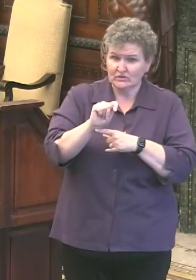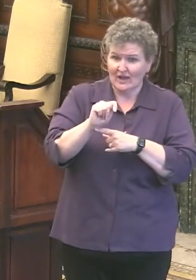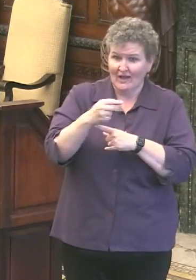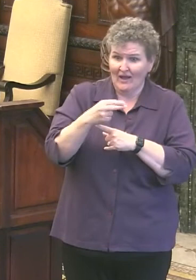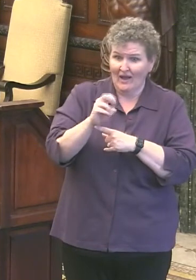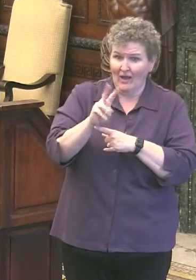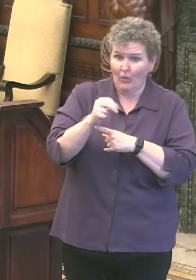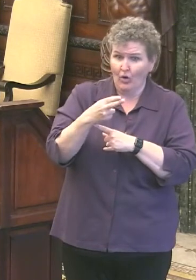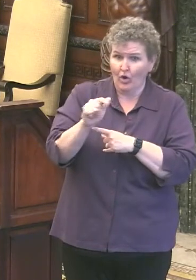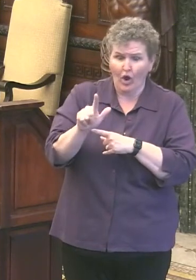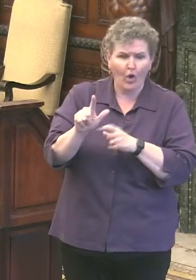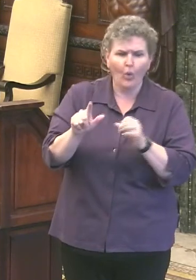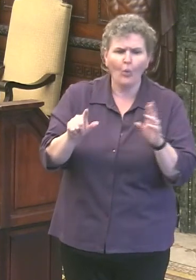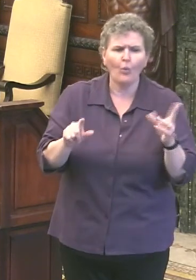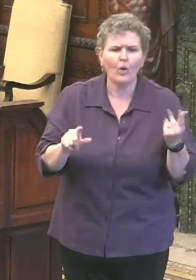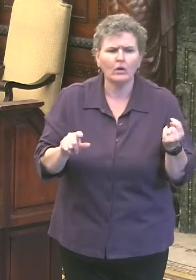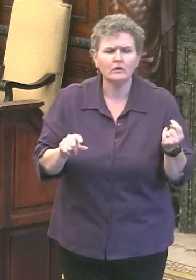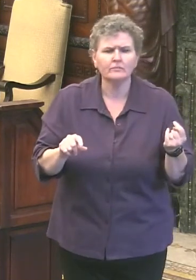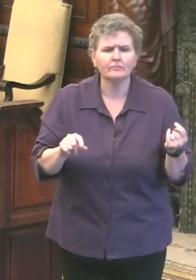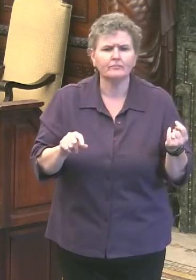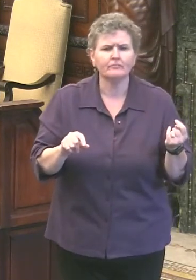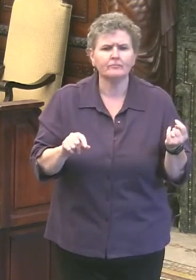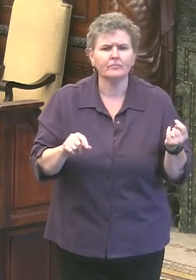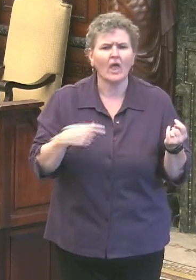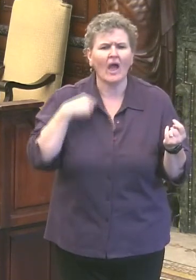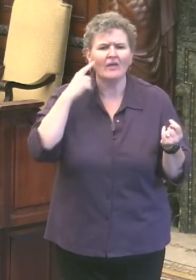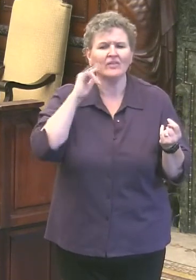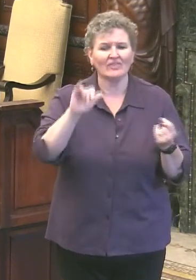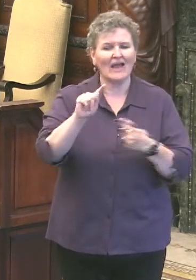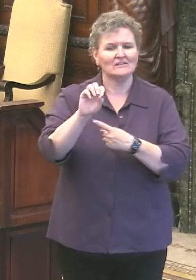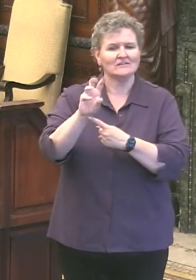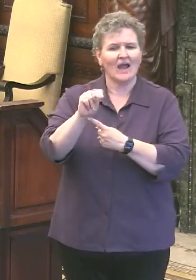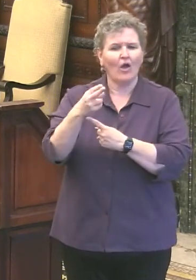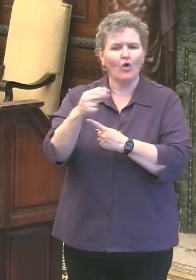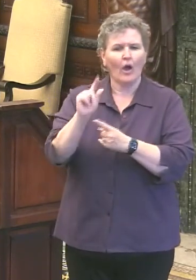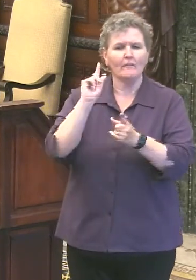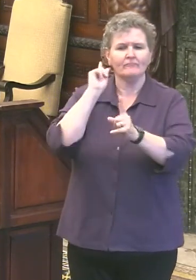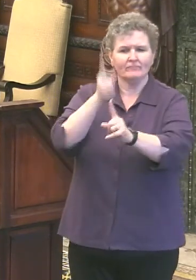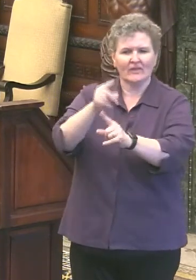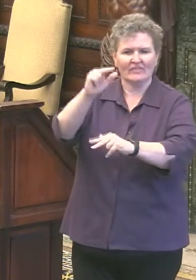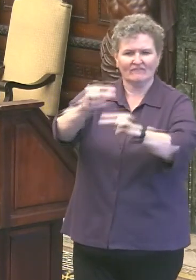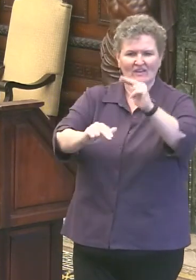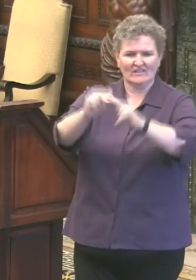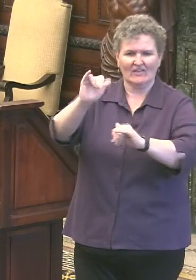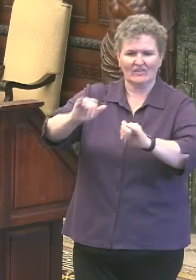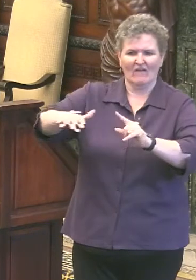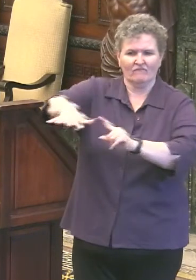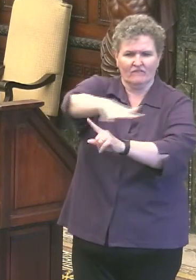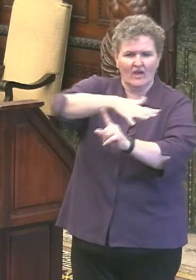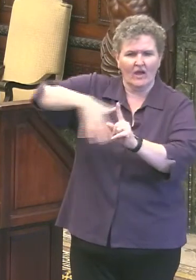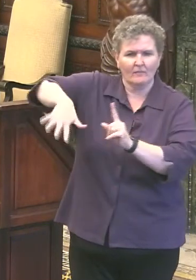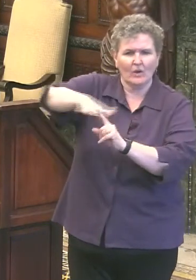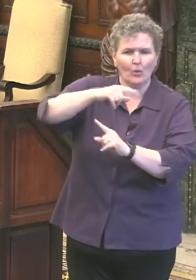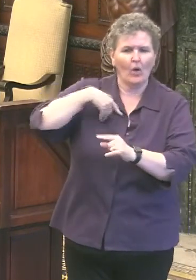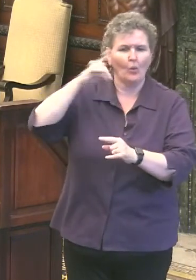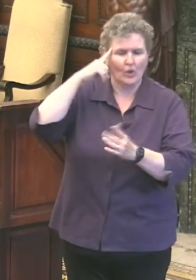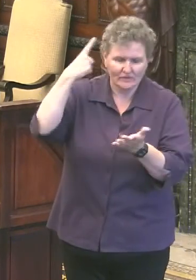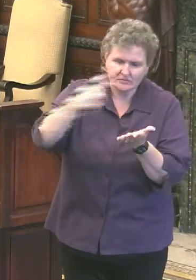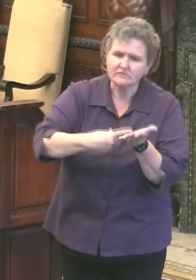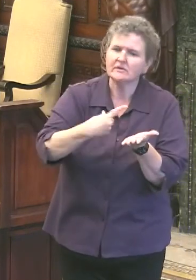meeting? I think one of the town halls is around facilities and environments, and so we'll talk about the types